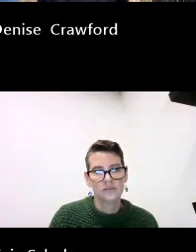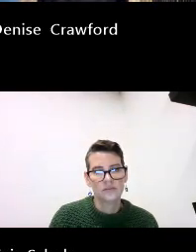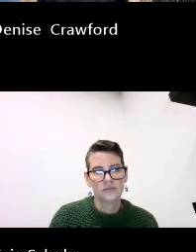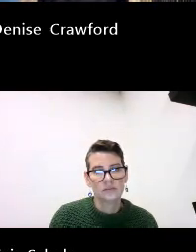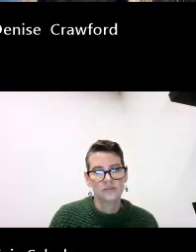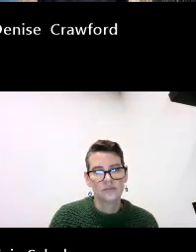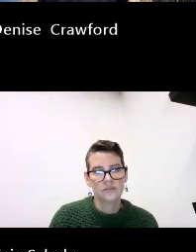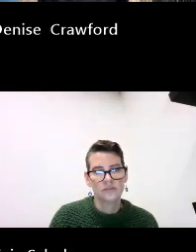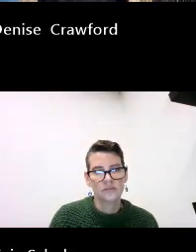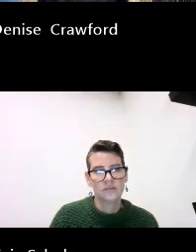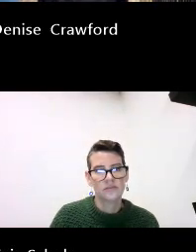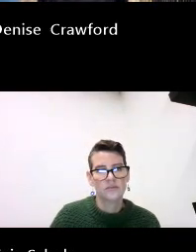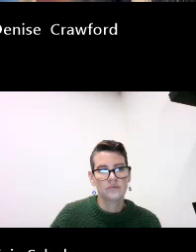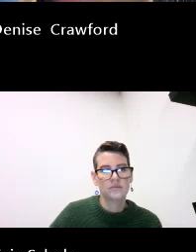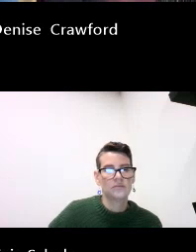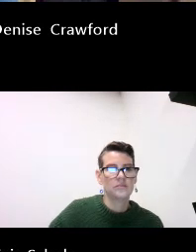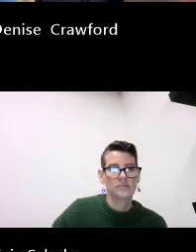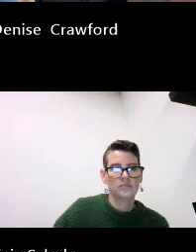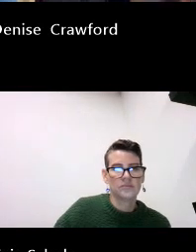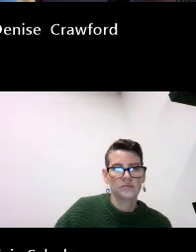are administrators